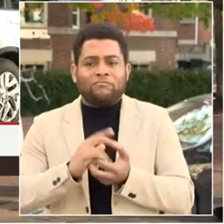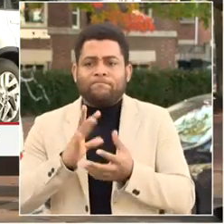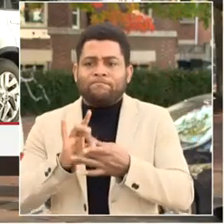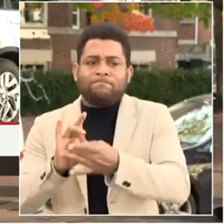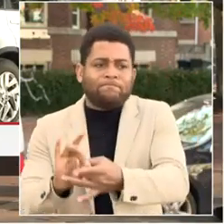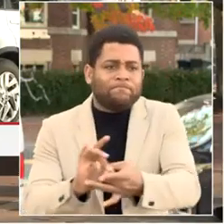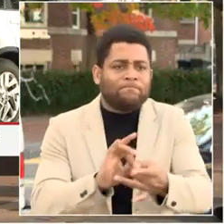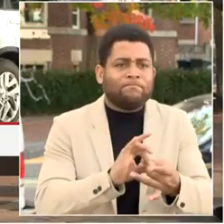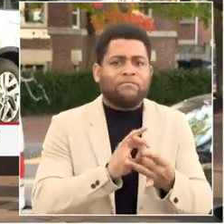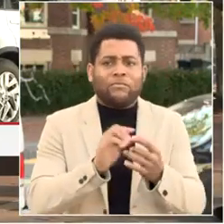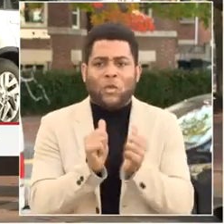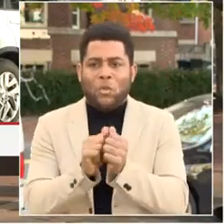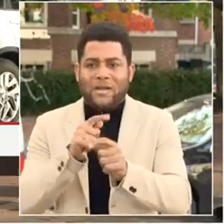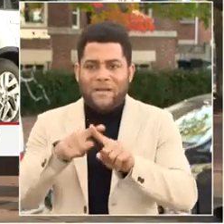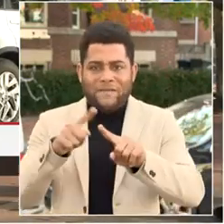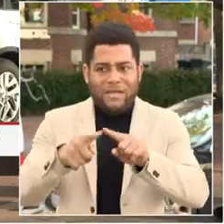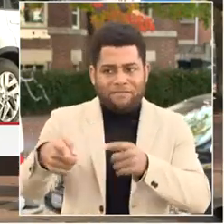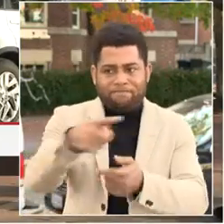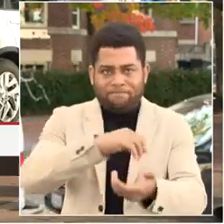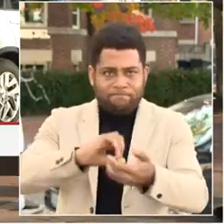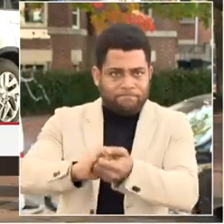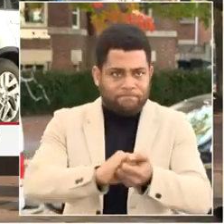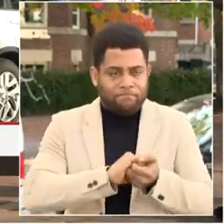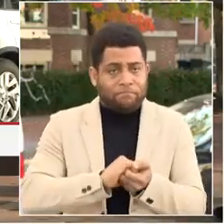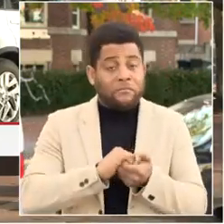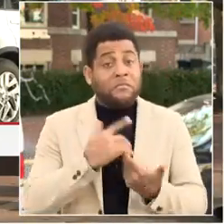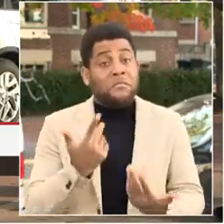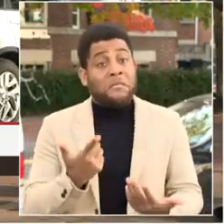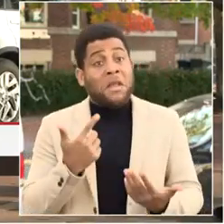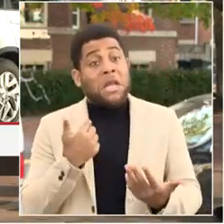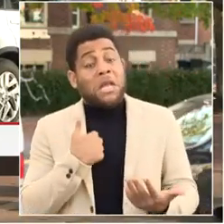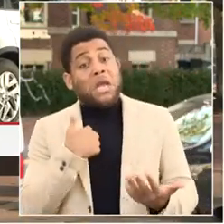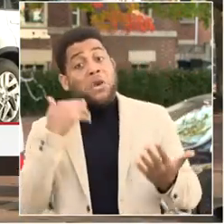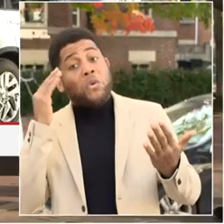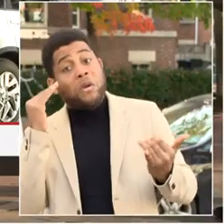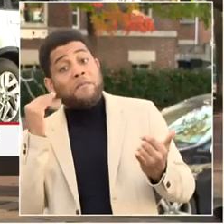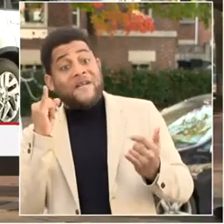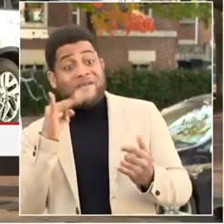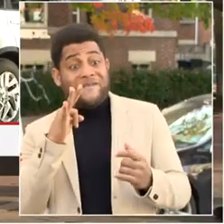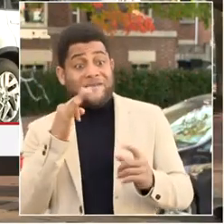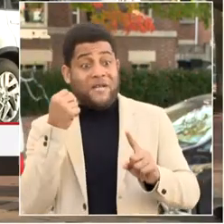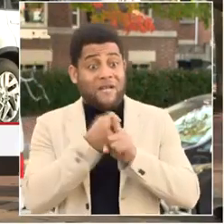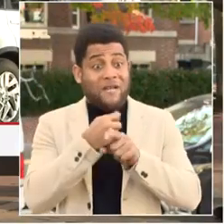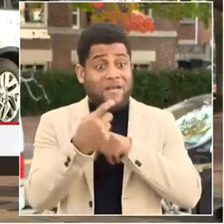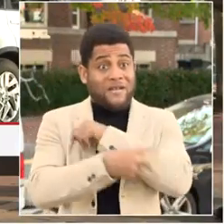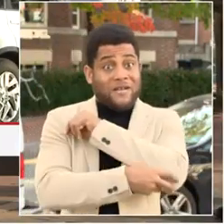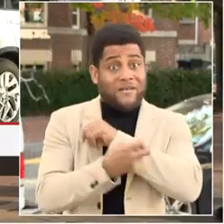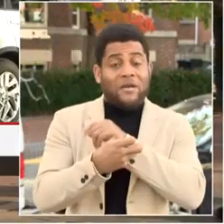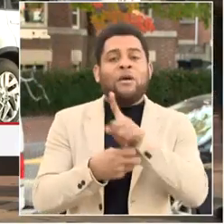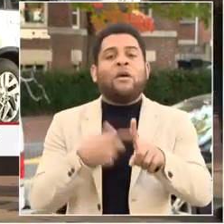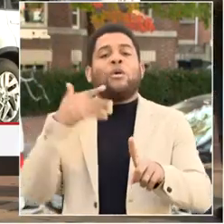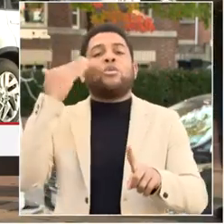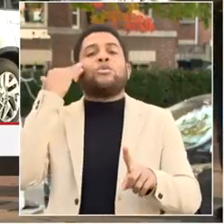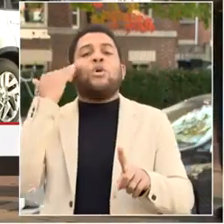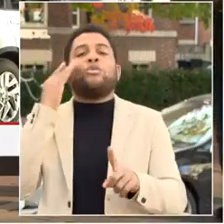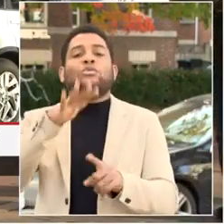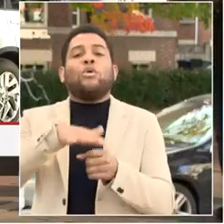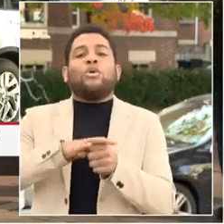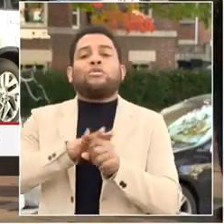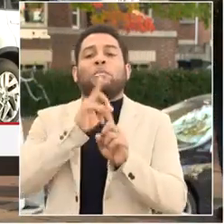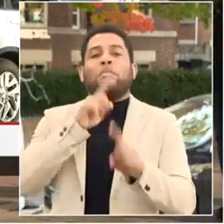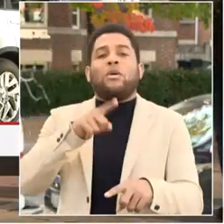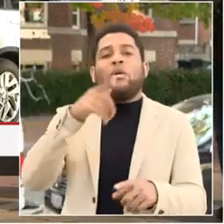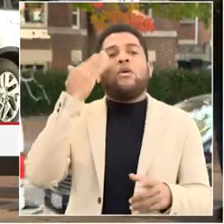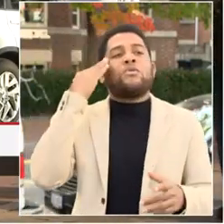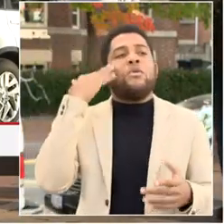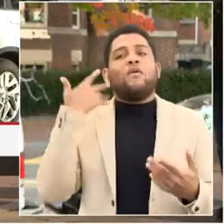that will not be the first time that you've engaged or interacted with that officer that's assigned to that PSA. So that's the intent behind that. Then